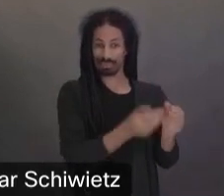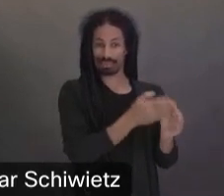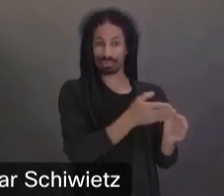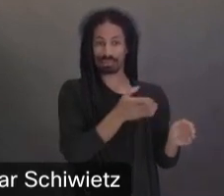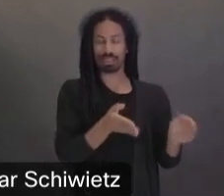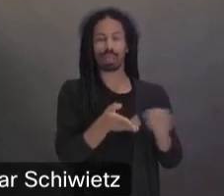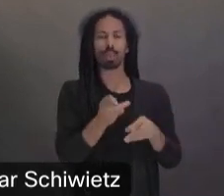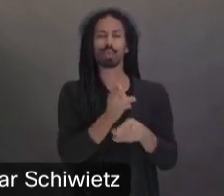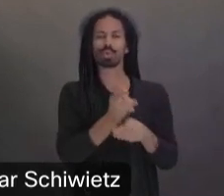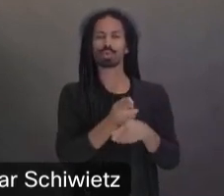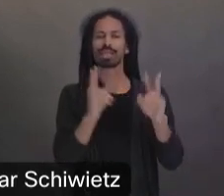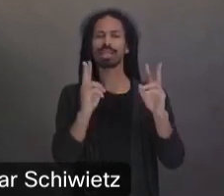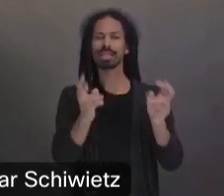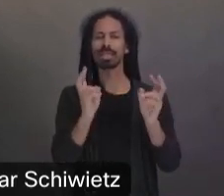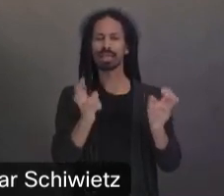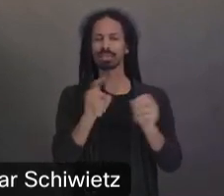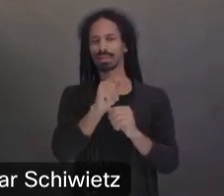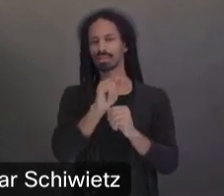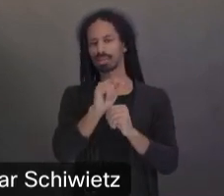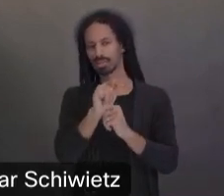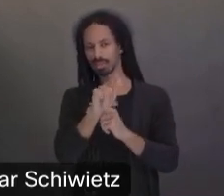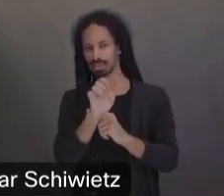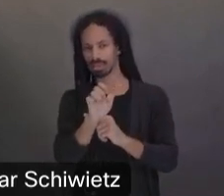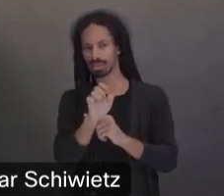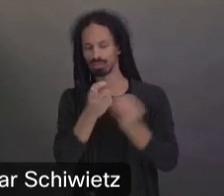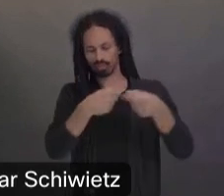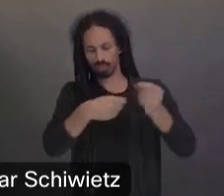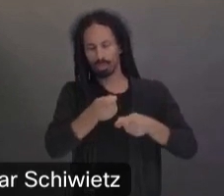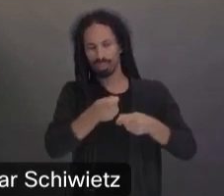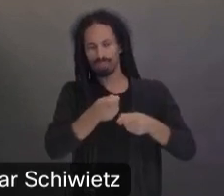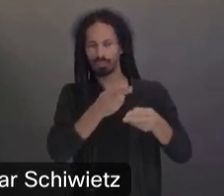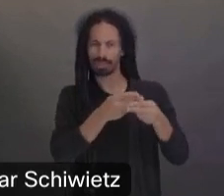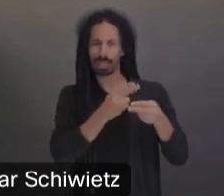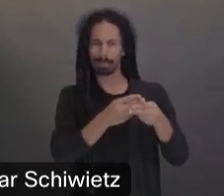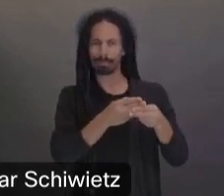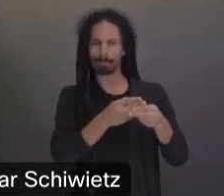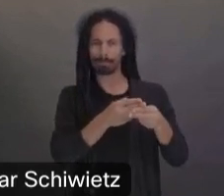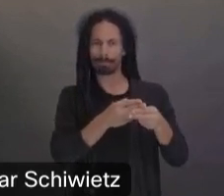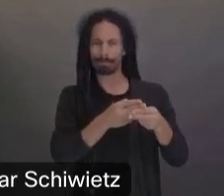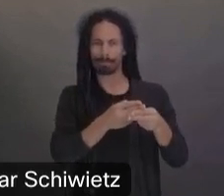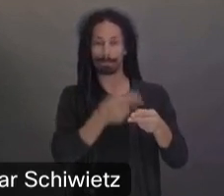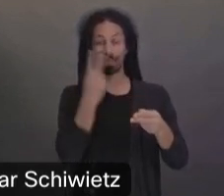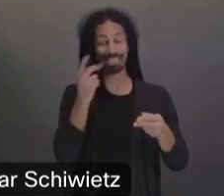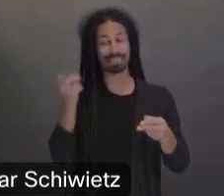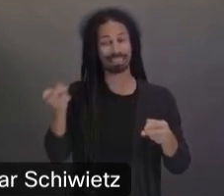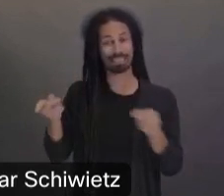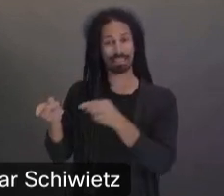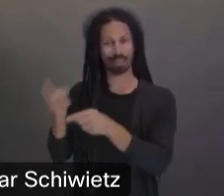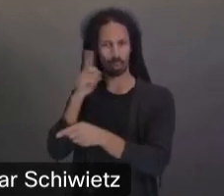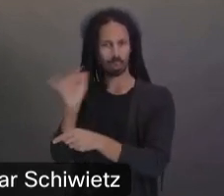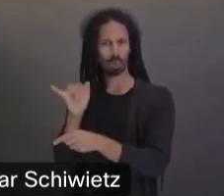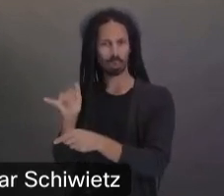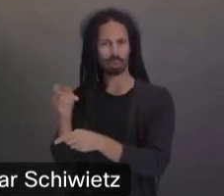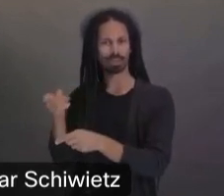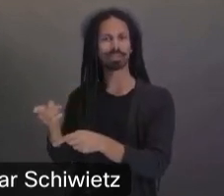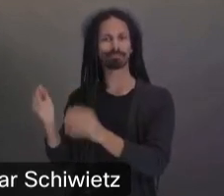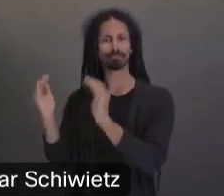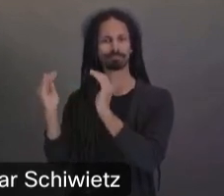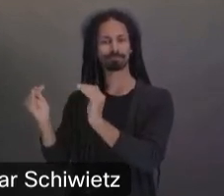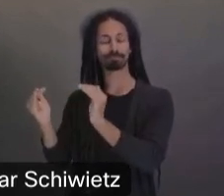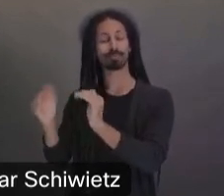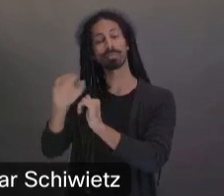in place of the author element. So here you see parenthesis, title, comma,